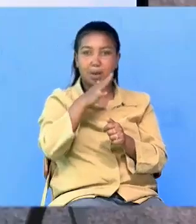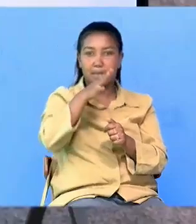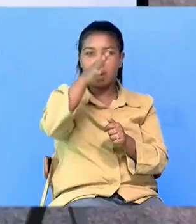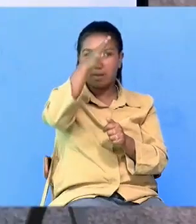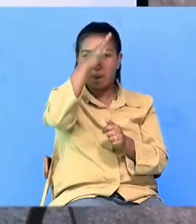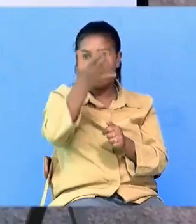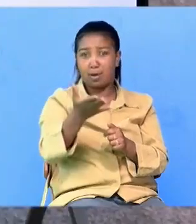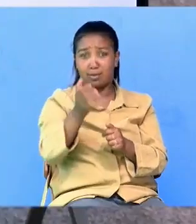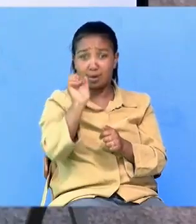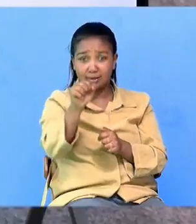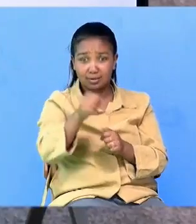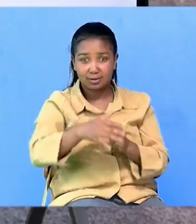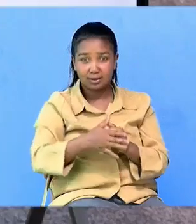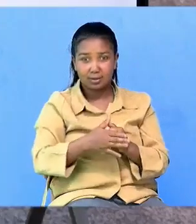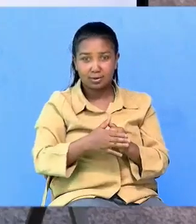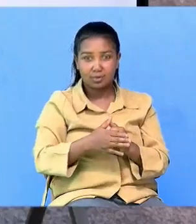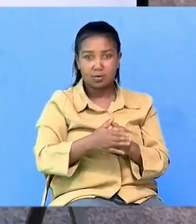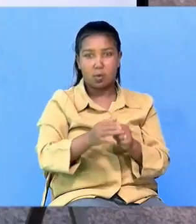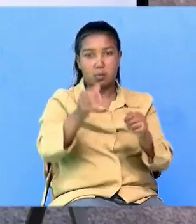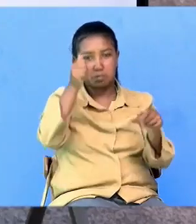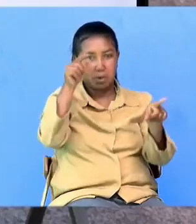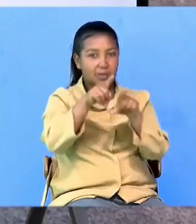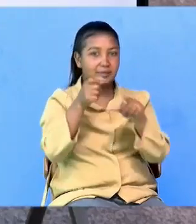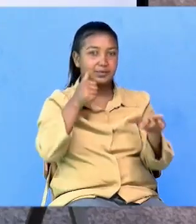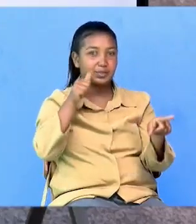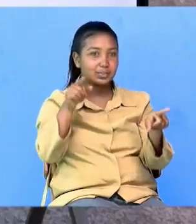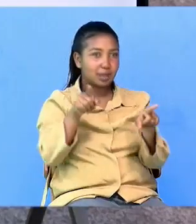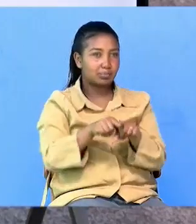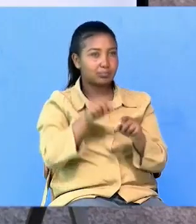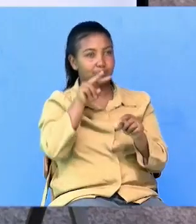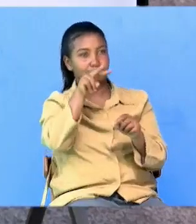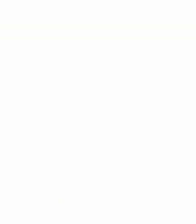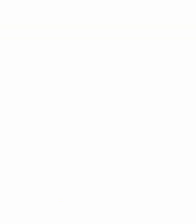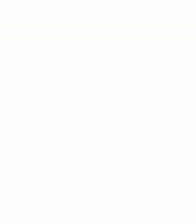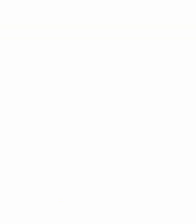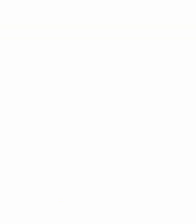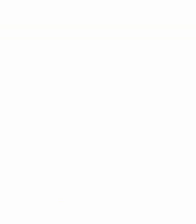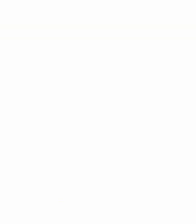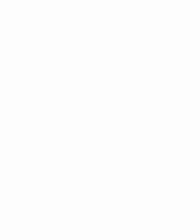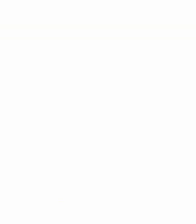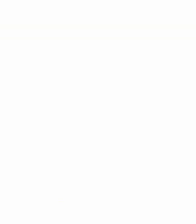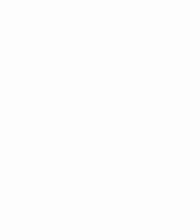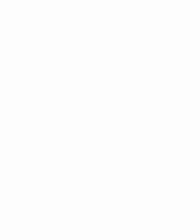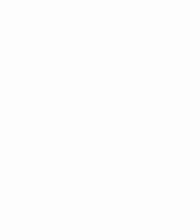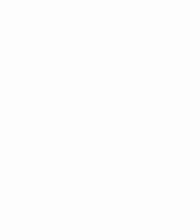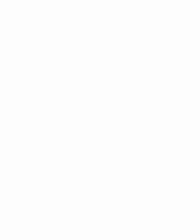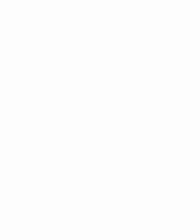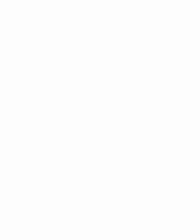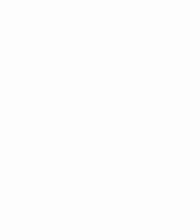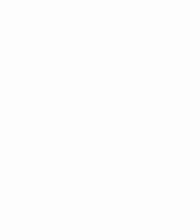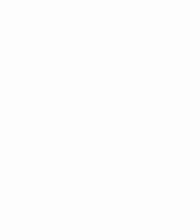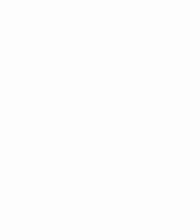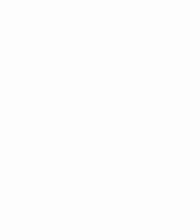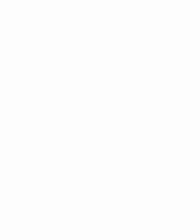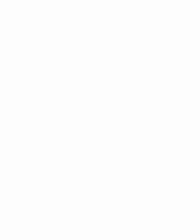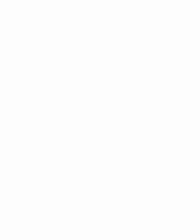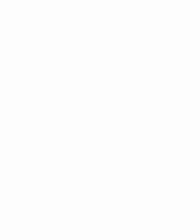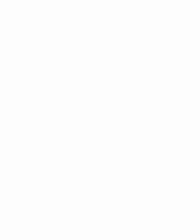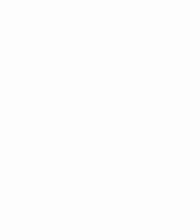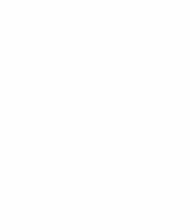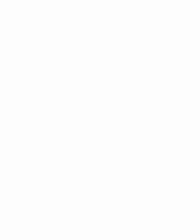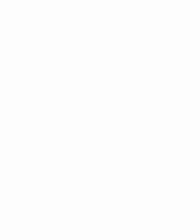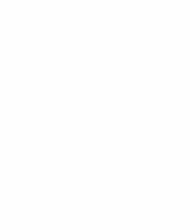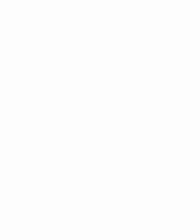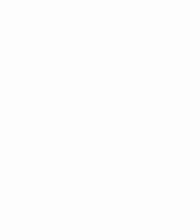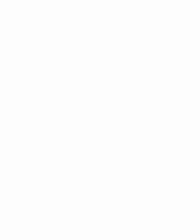your older brothers and sisters, you listen to the teachers, you listen to others, who gives you any kind of,